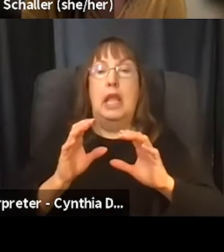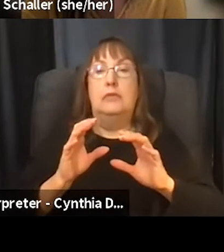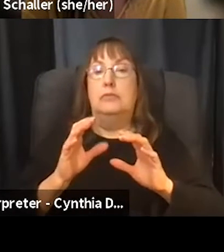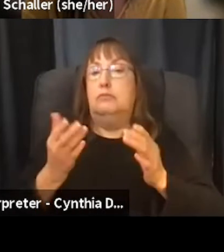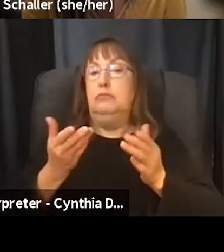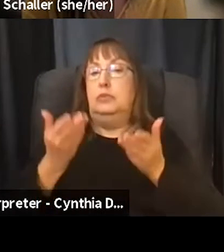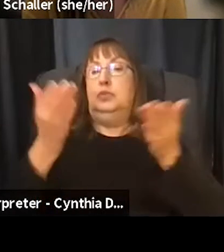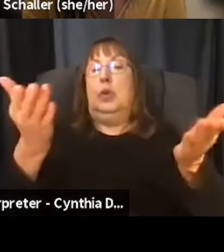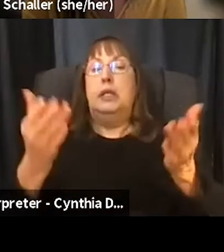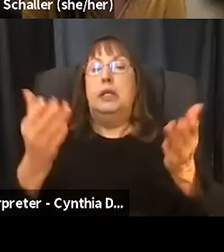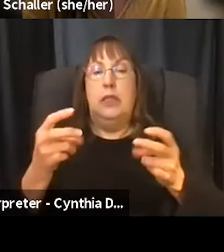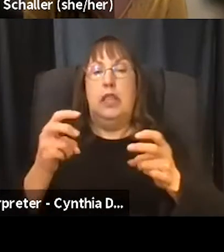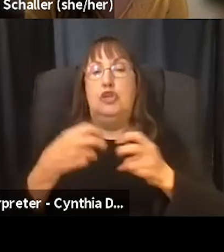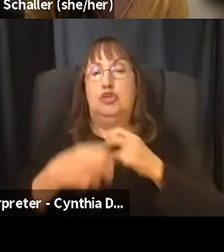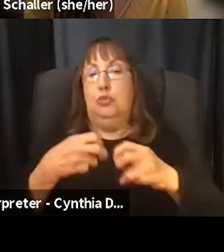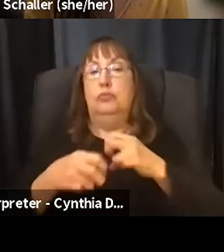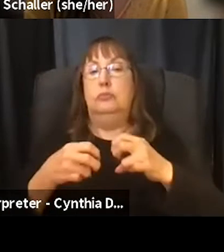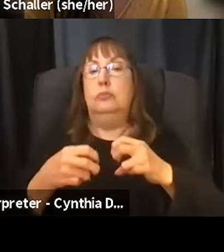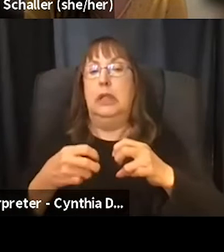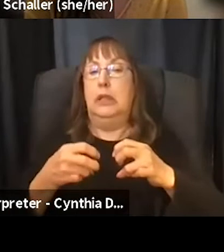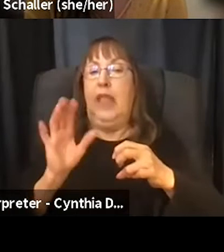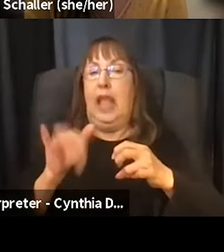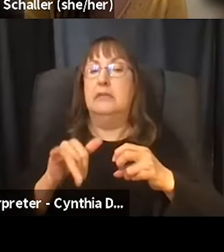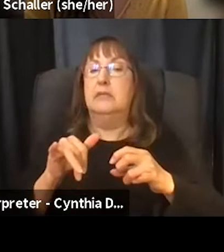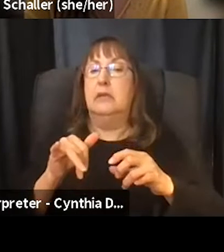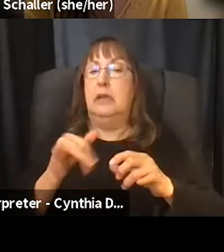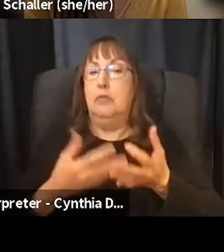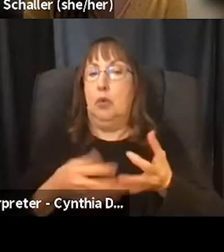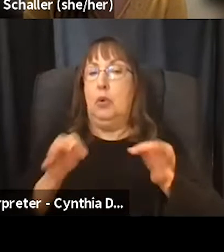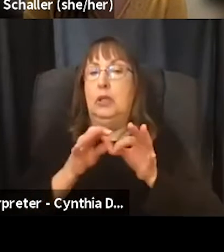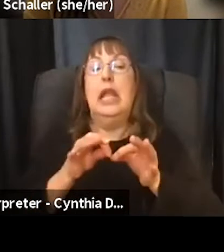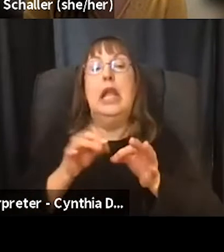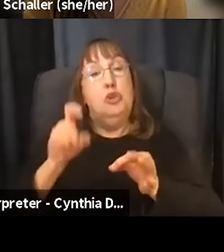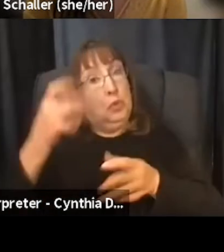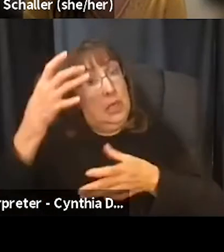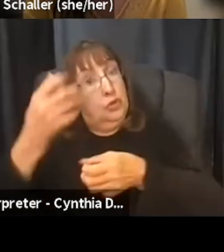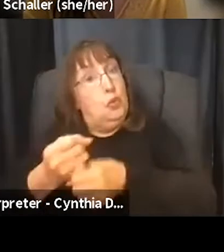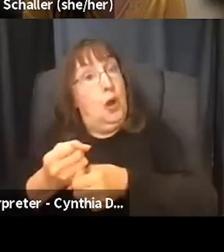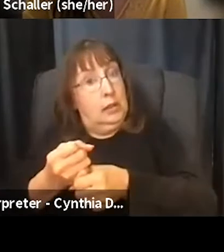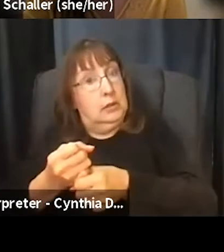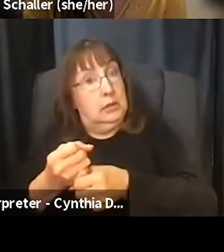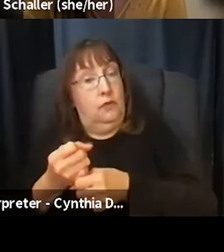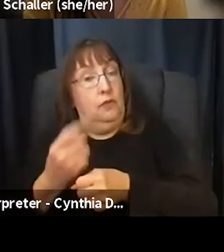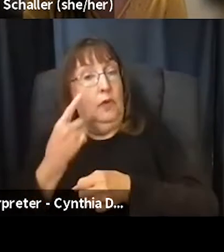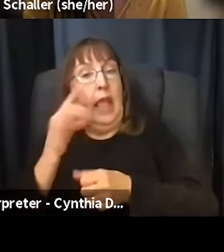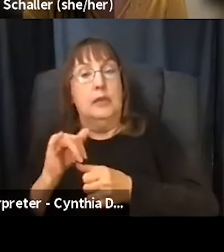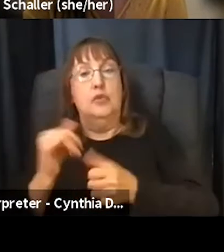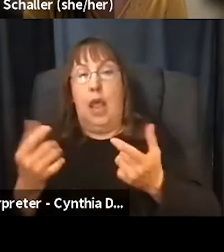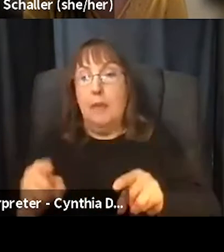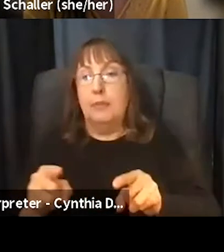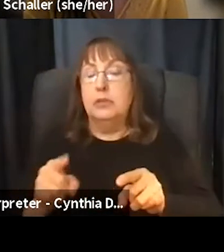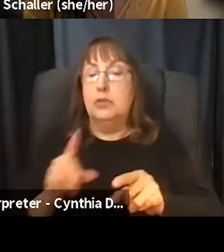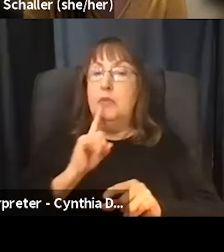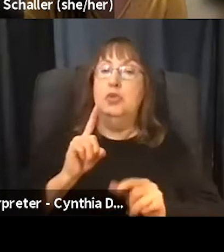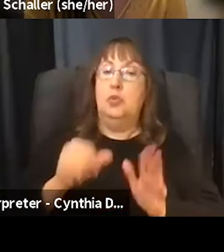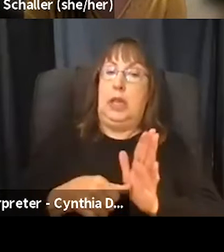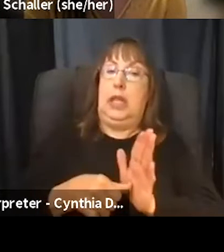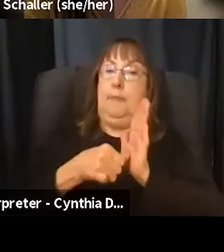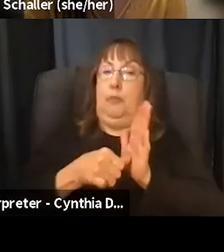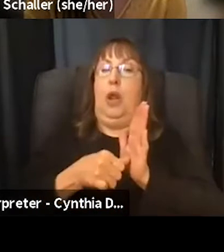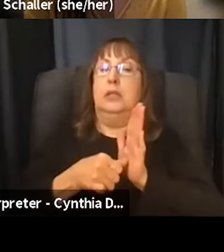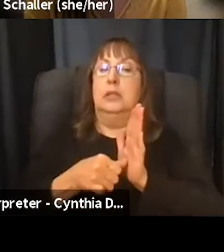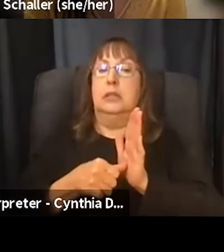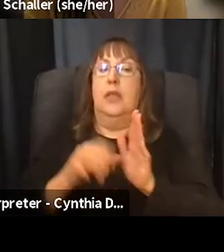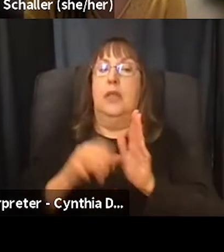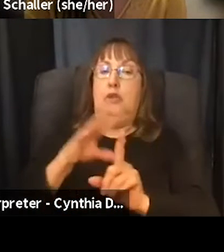important. And of course, you need trust, right, for that to happen in the first place. So I'm also just really impressed that there's a